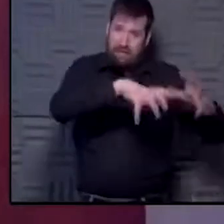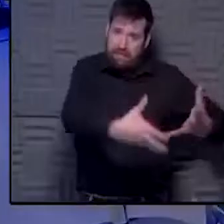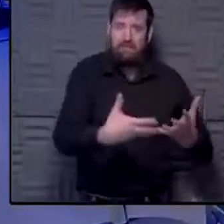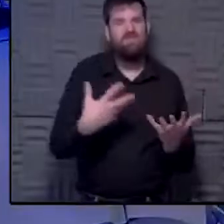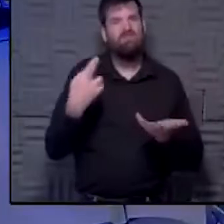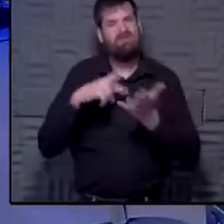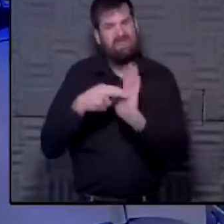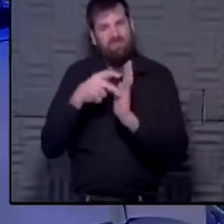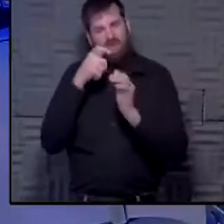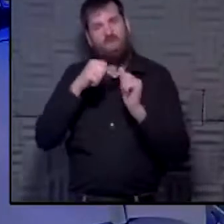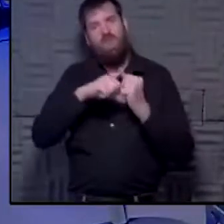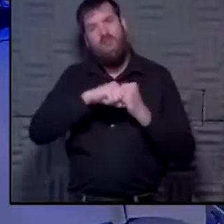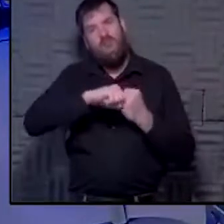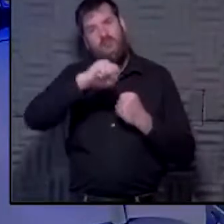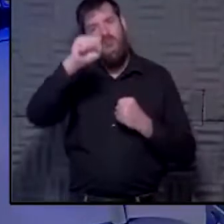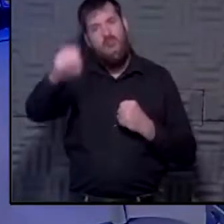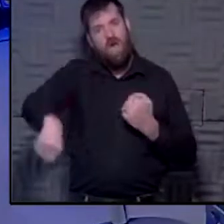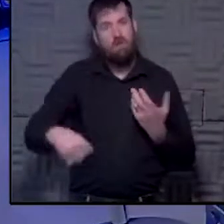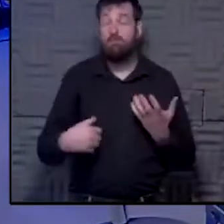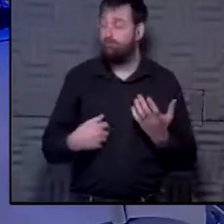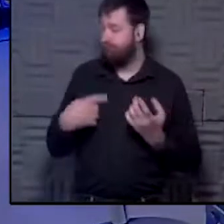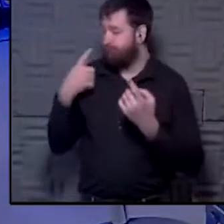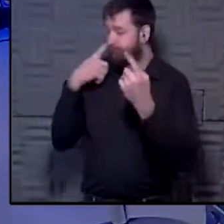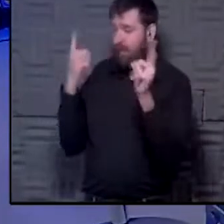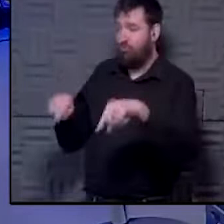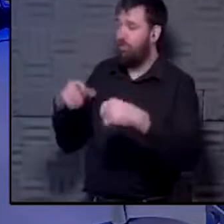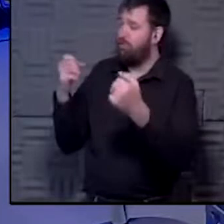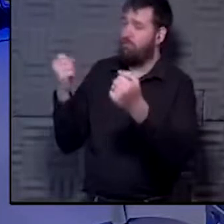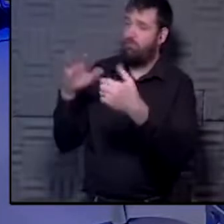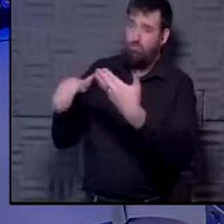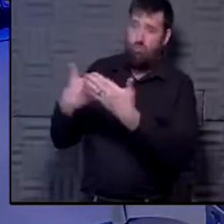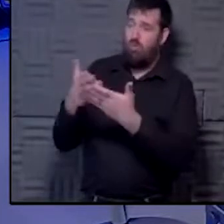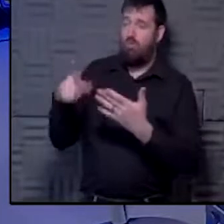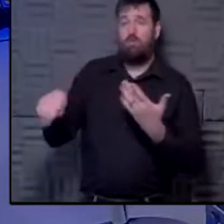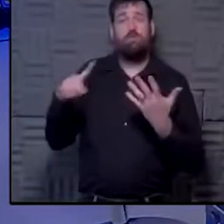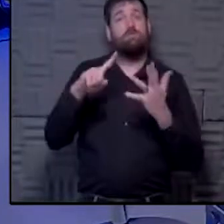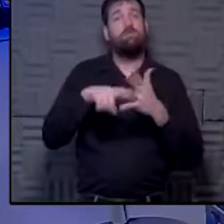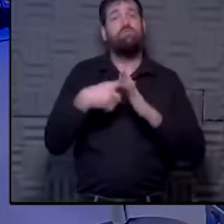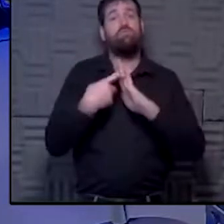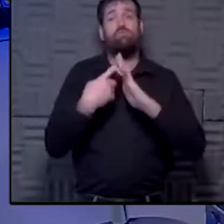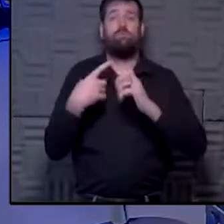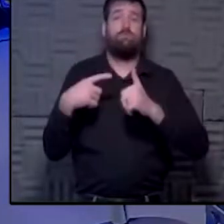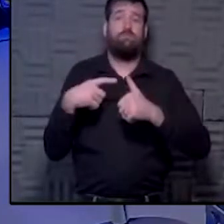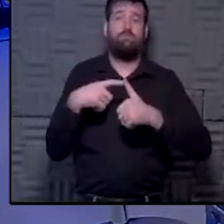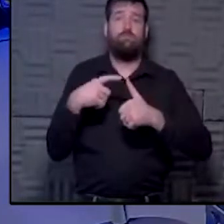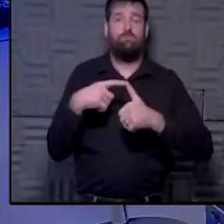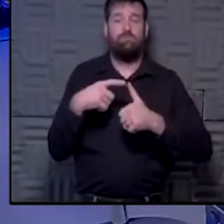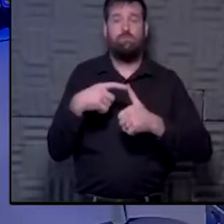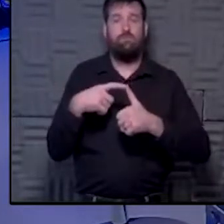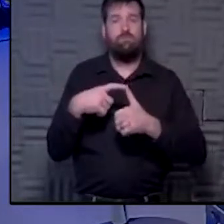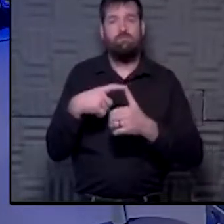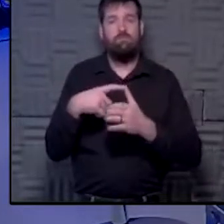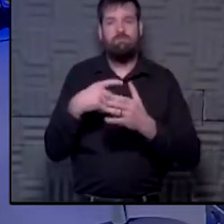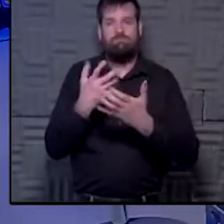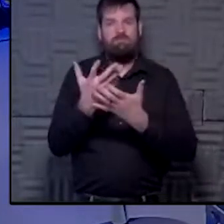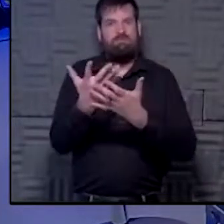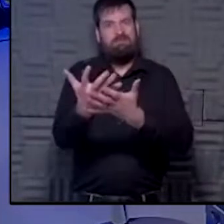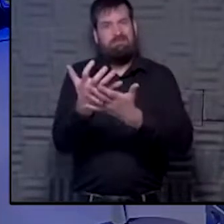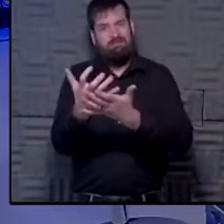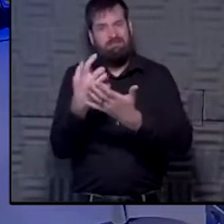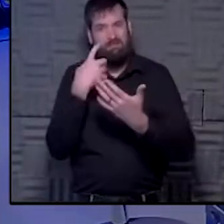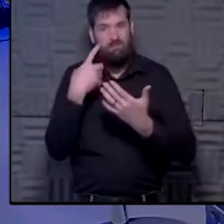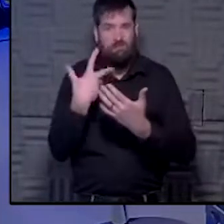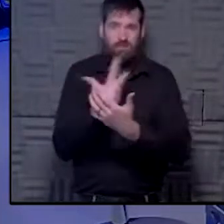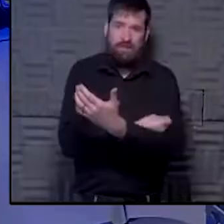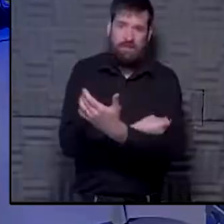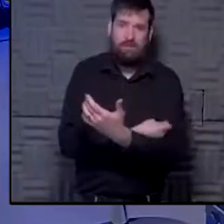Hawk? Yeah, absolutely. I agree with all those things. I think it starts with just the demand for the vaccination